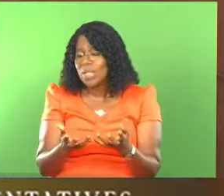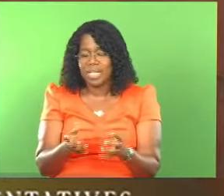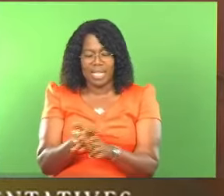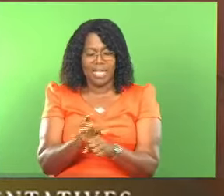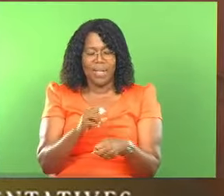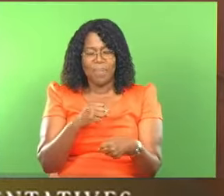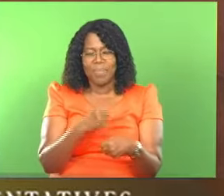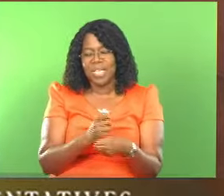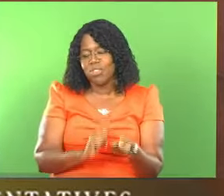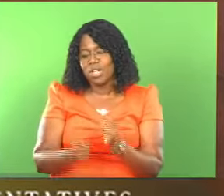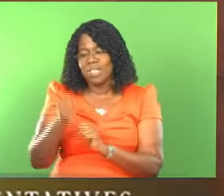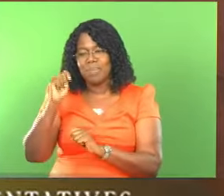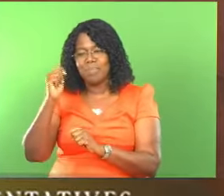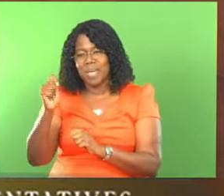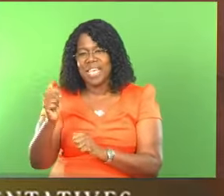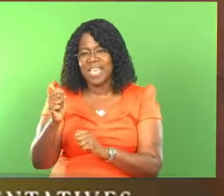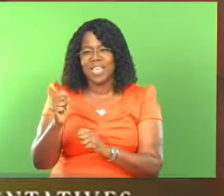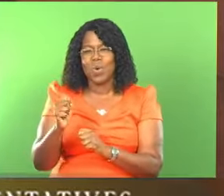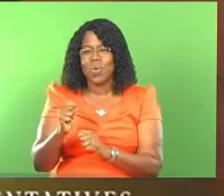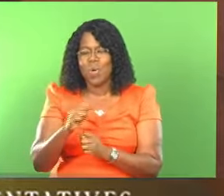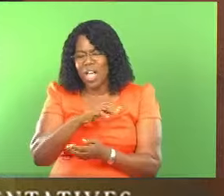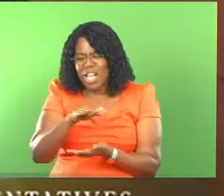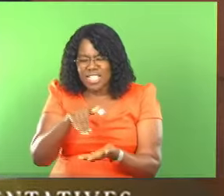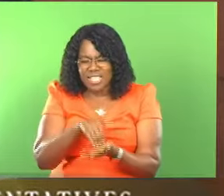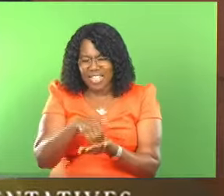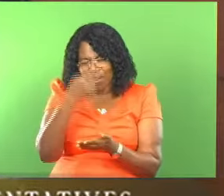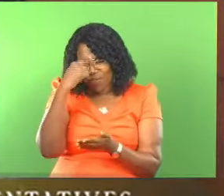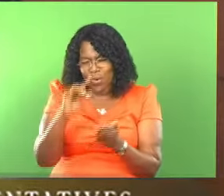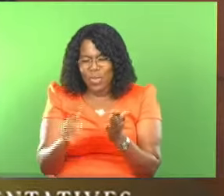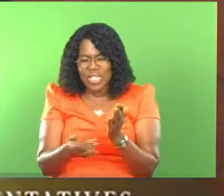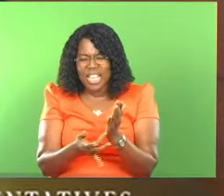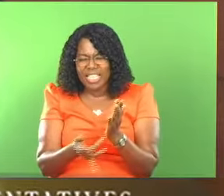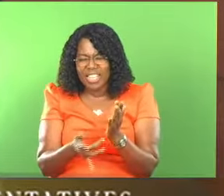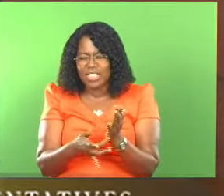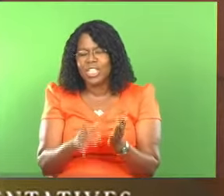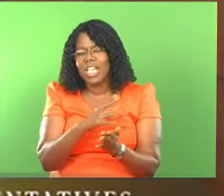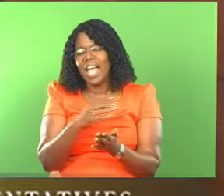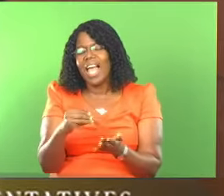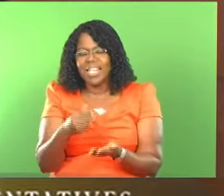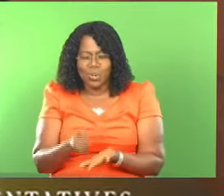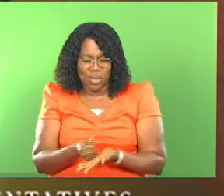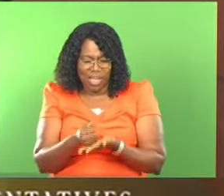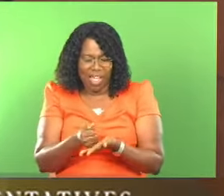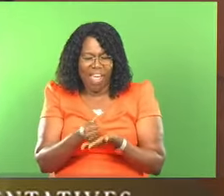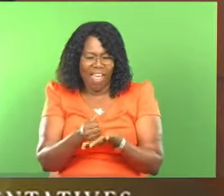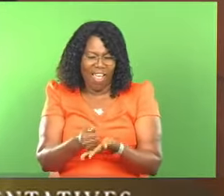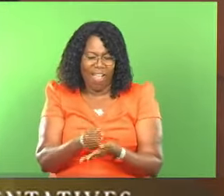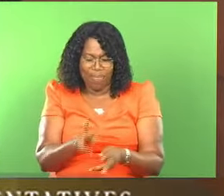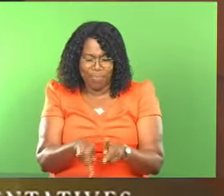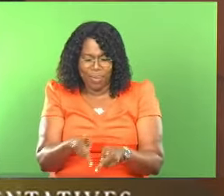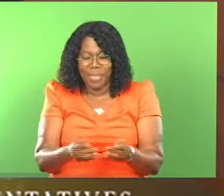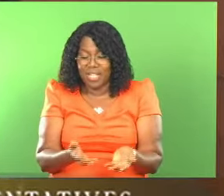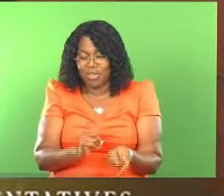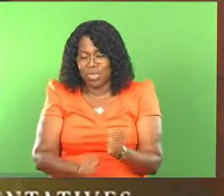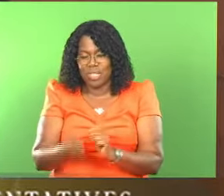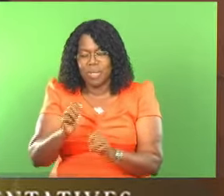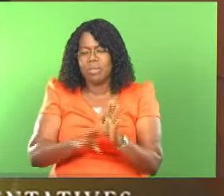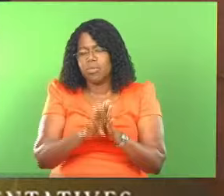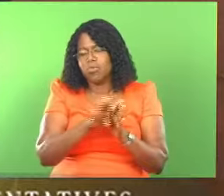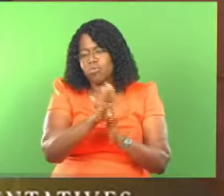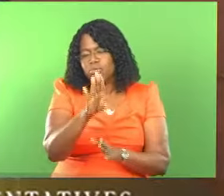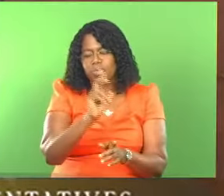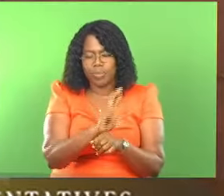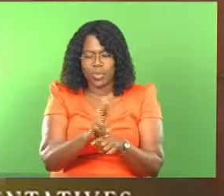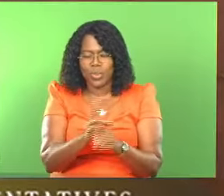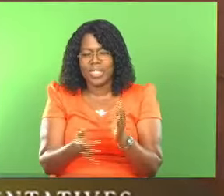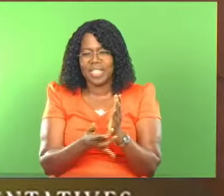a new generation of tech-savvy citizens here in our land. India continues to support our security efforts,